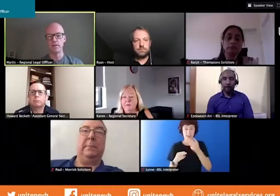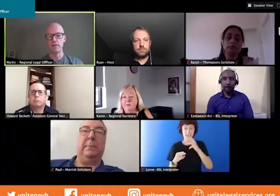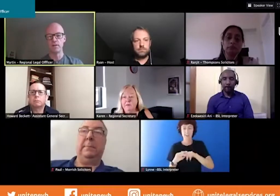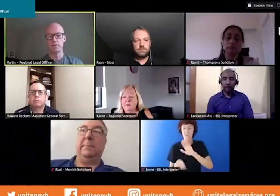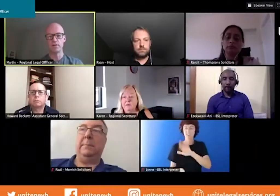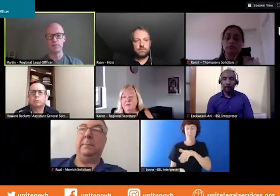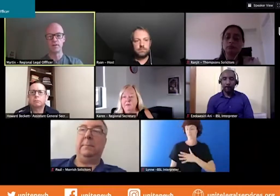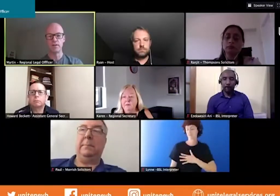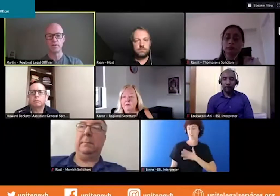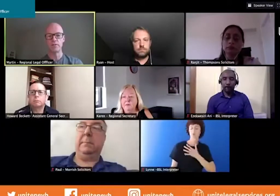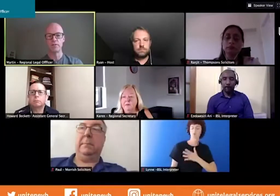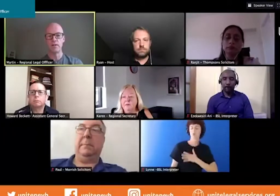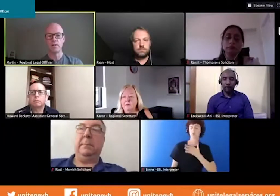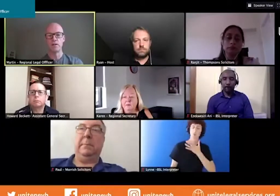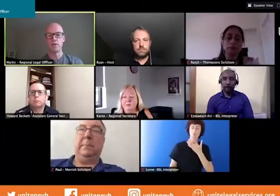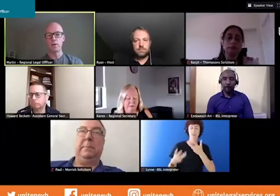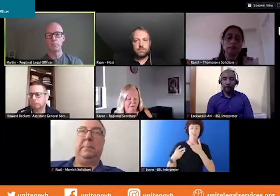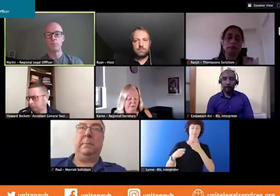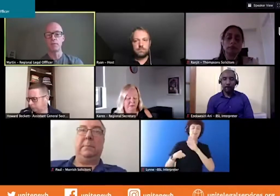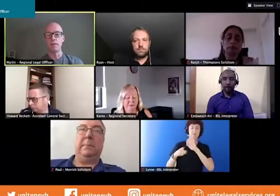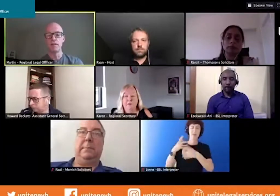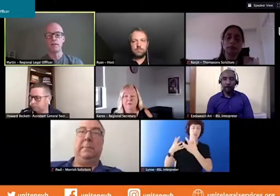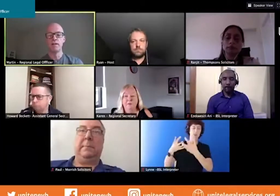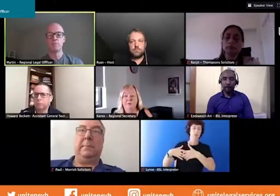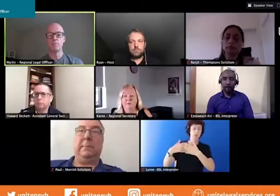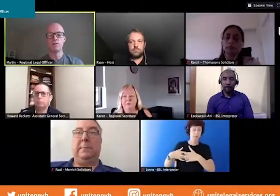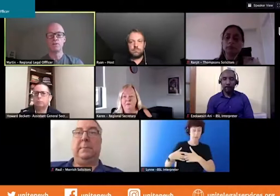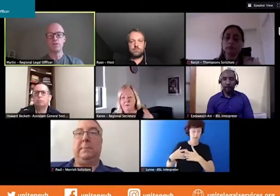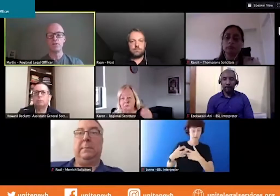they were going to suffer an injury? Quite probably,